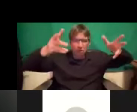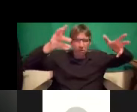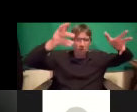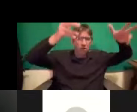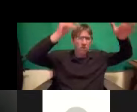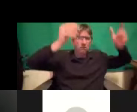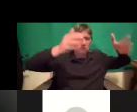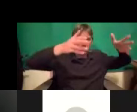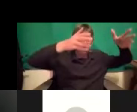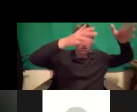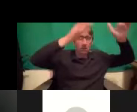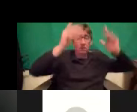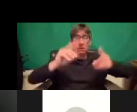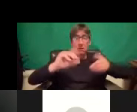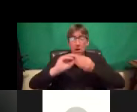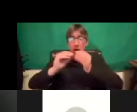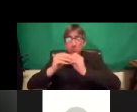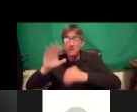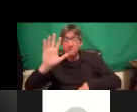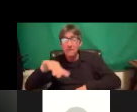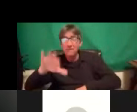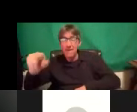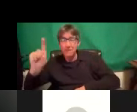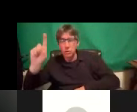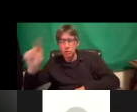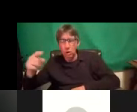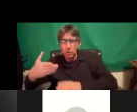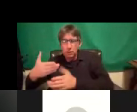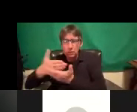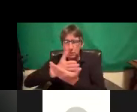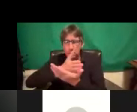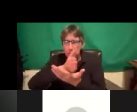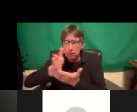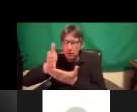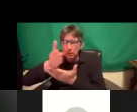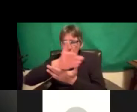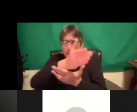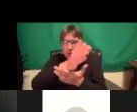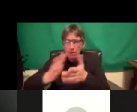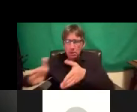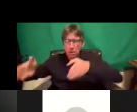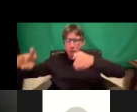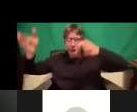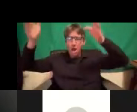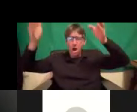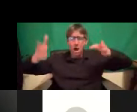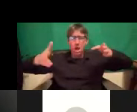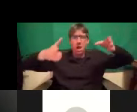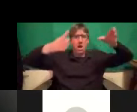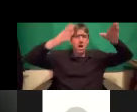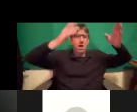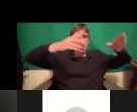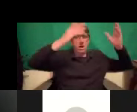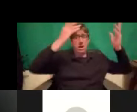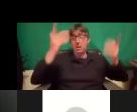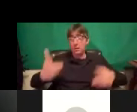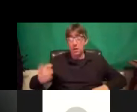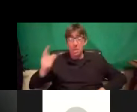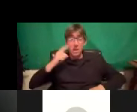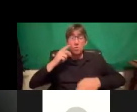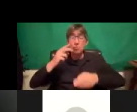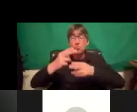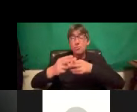55 into their plans. So I think if you're talking about a short-term suspension and return, communities like ours